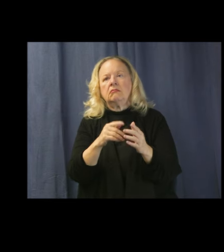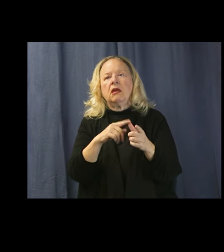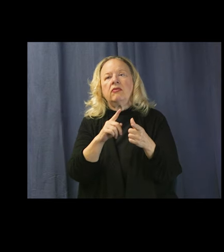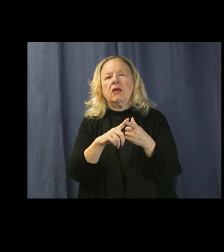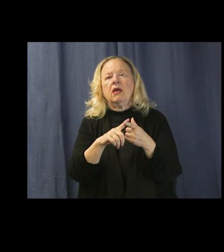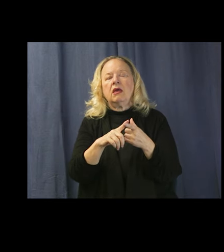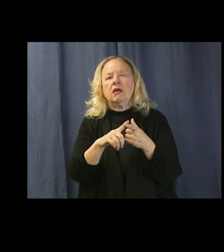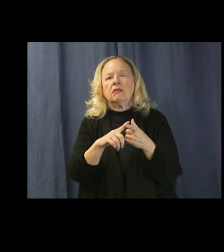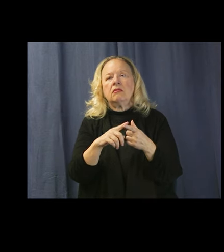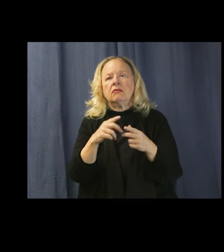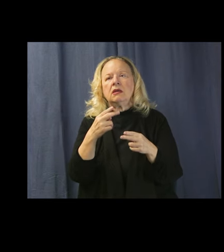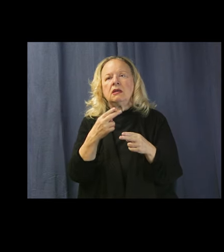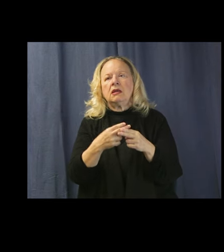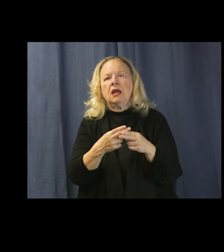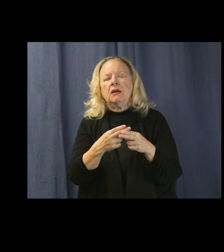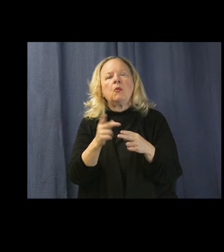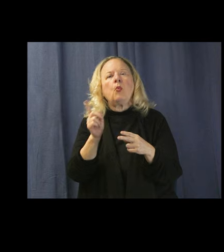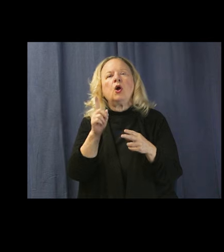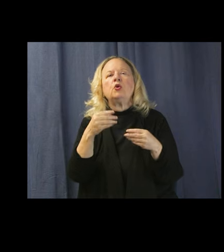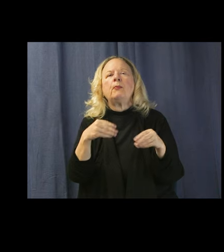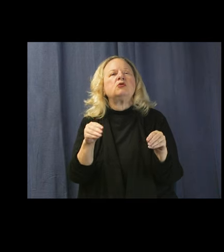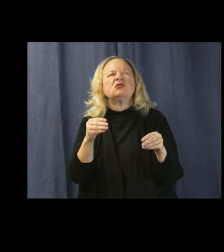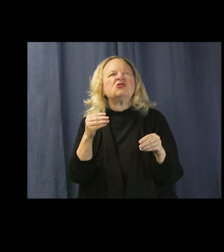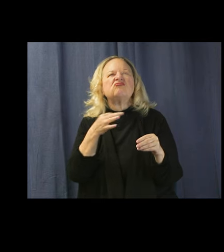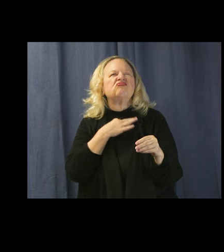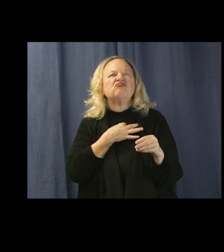or of the store where you purchased it, just put